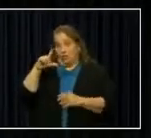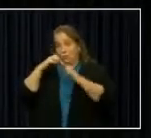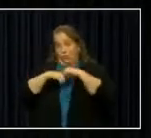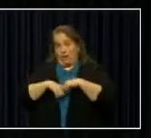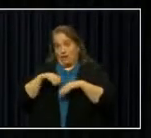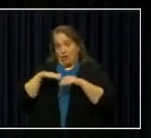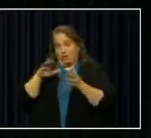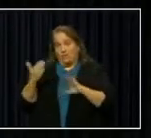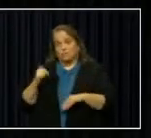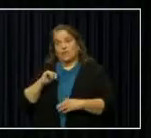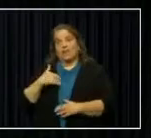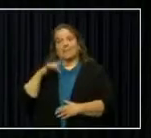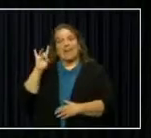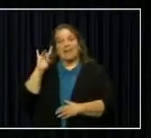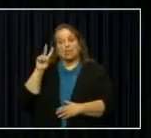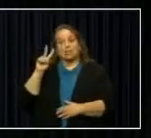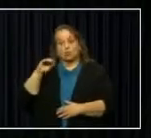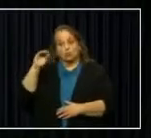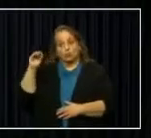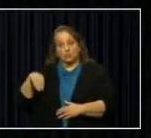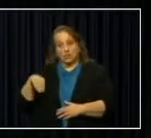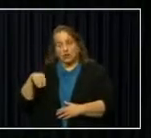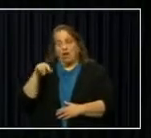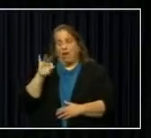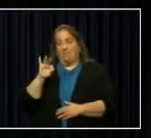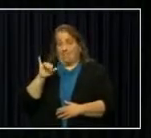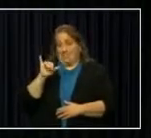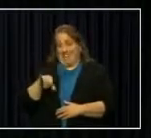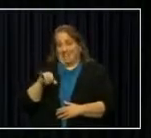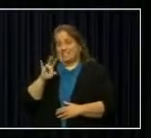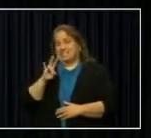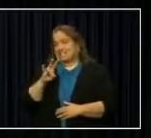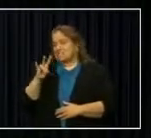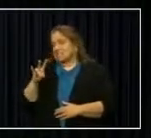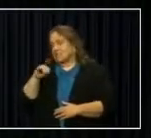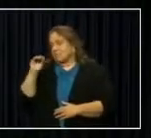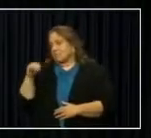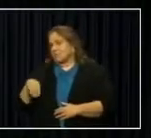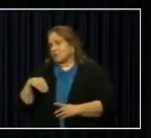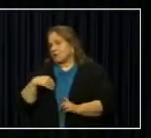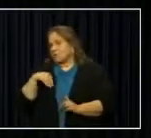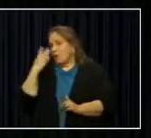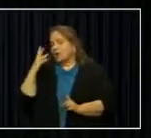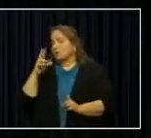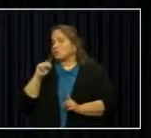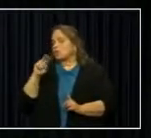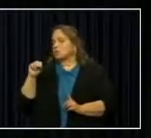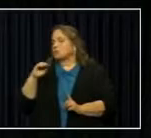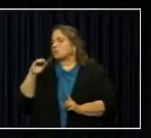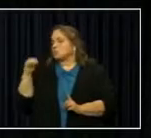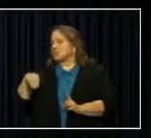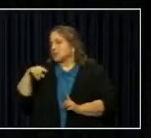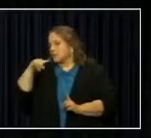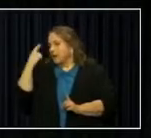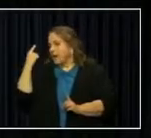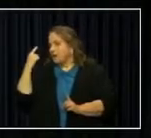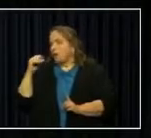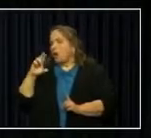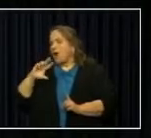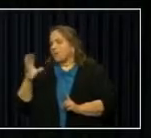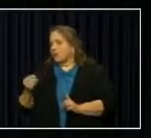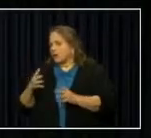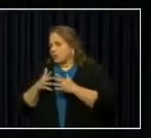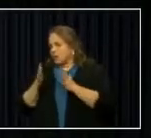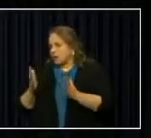we know 82%. Of that, 77% white, 22% black or